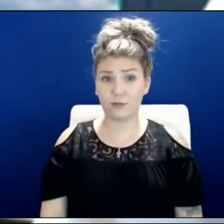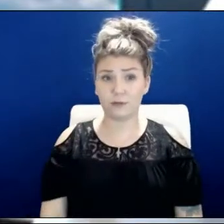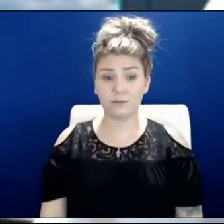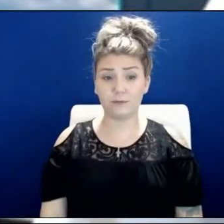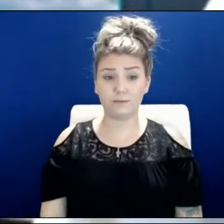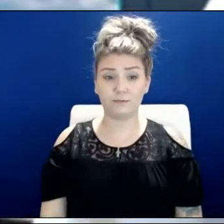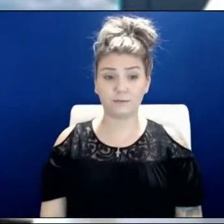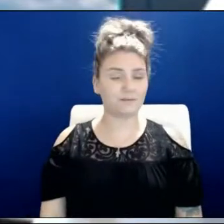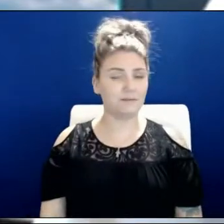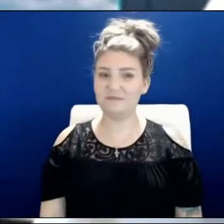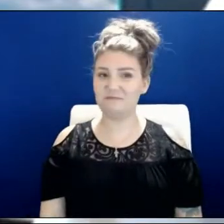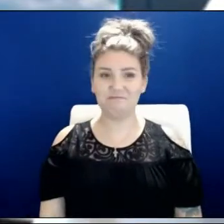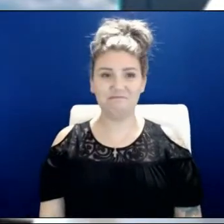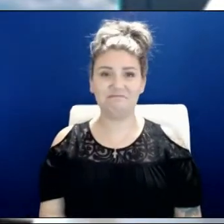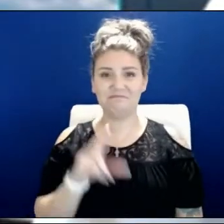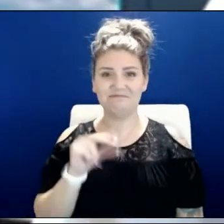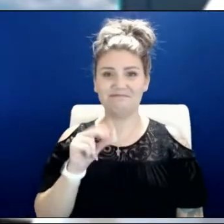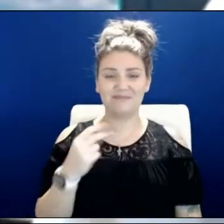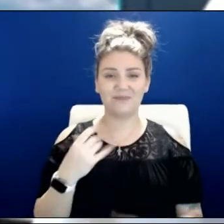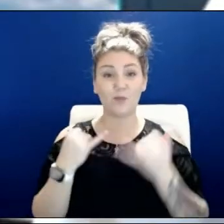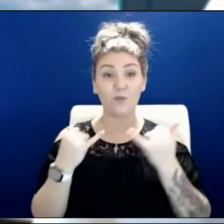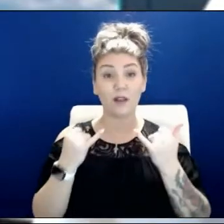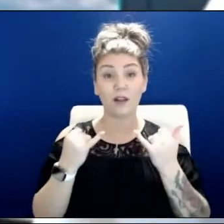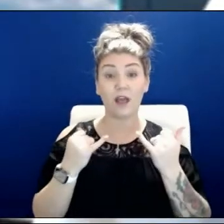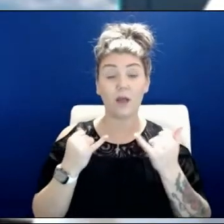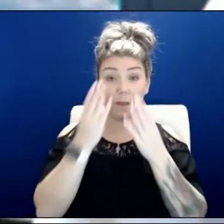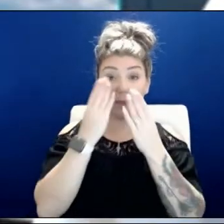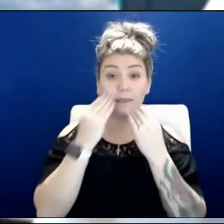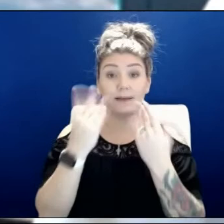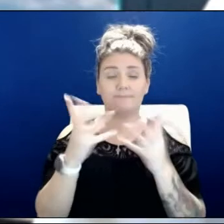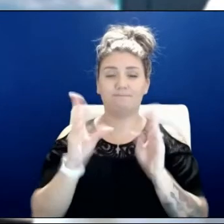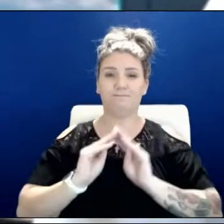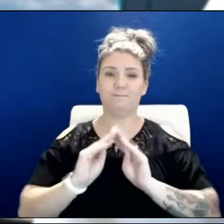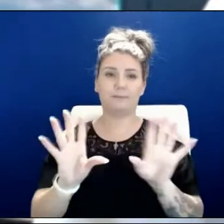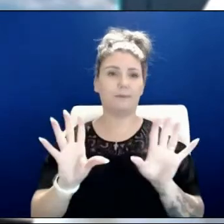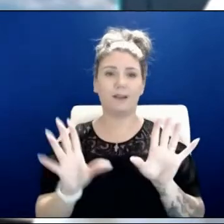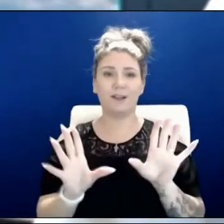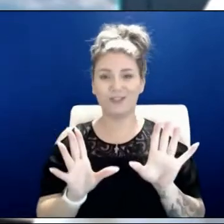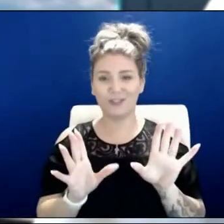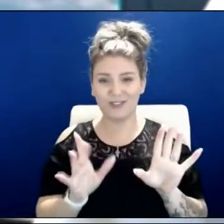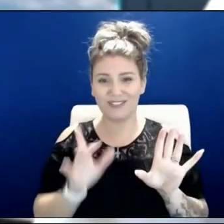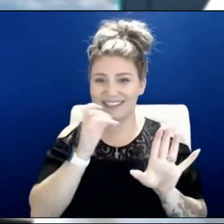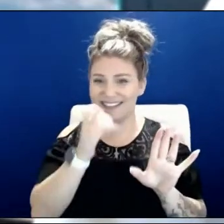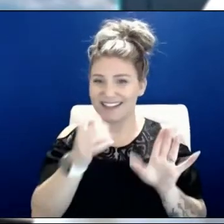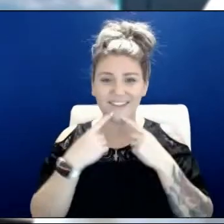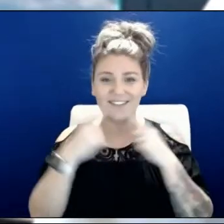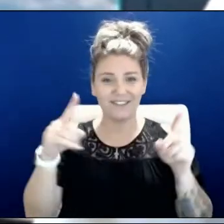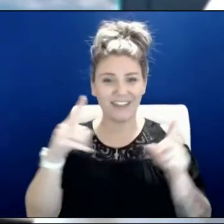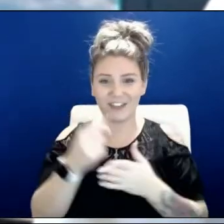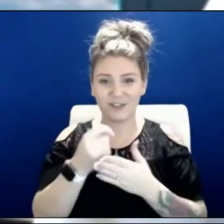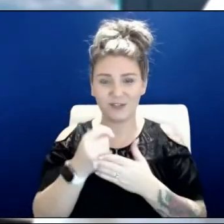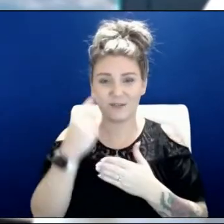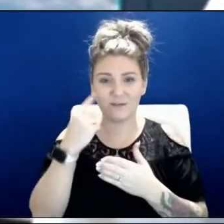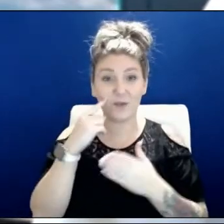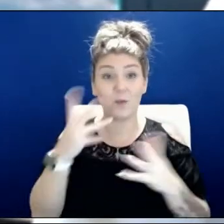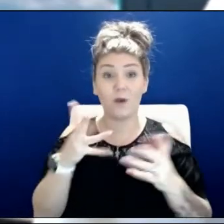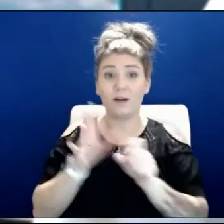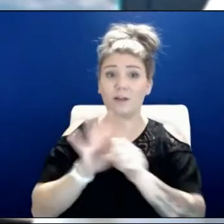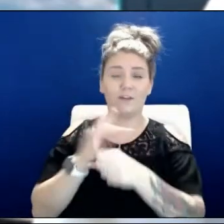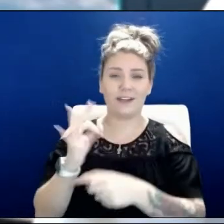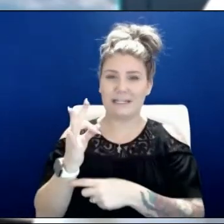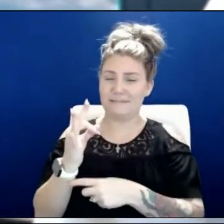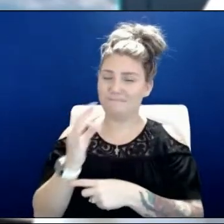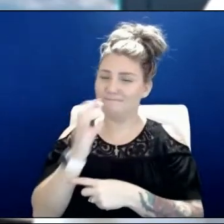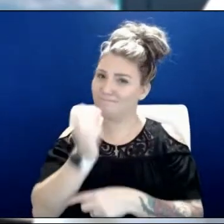No, I mean, right now the data is pretty clear that this is not an effective treatment for COVID-19. And